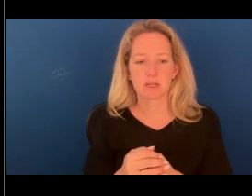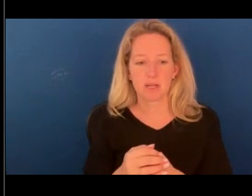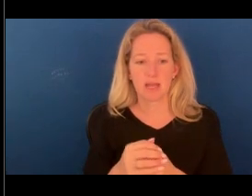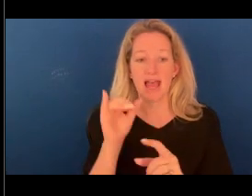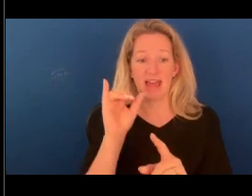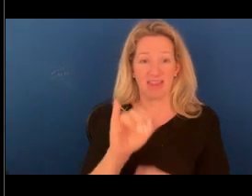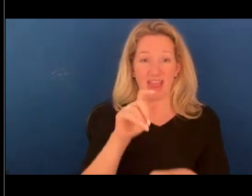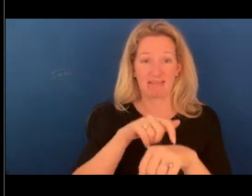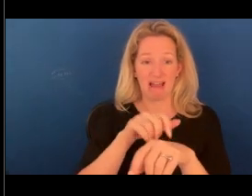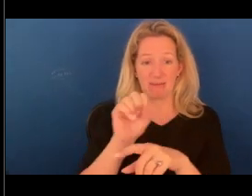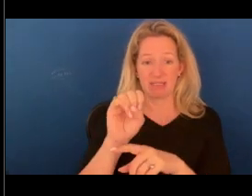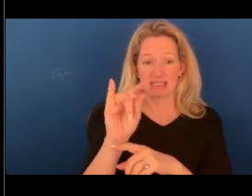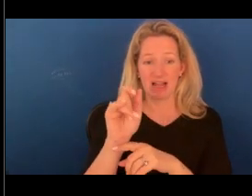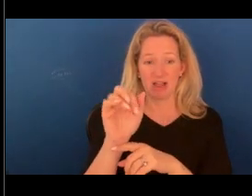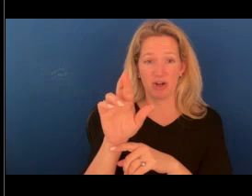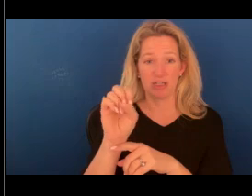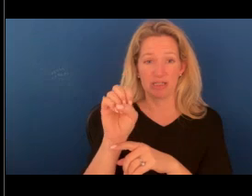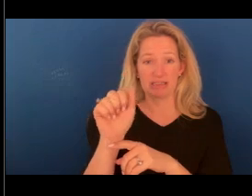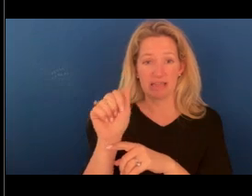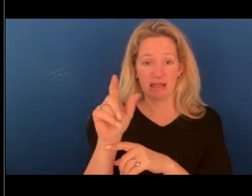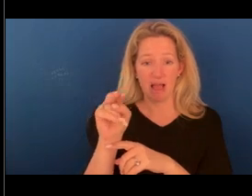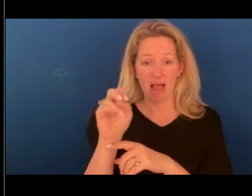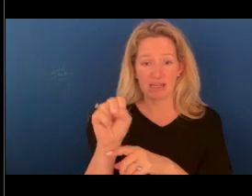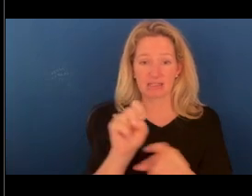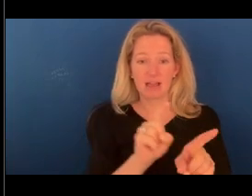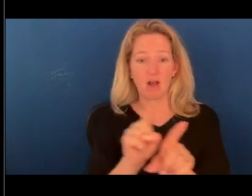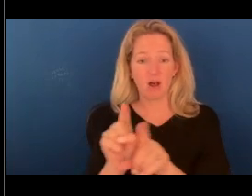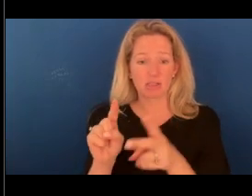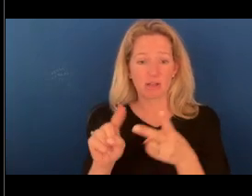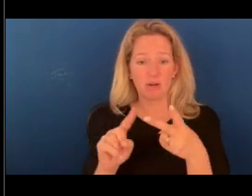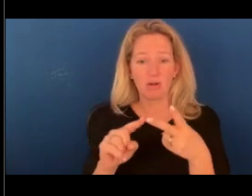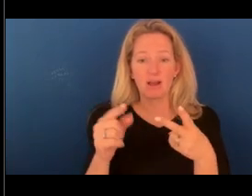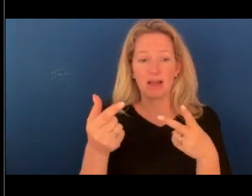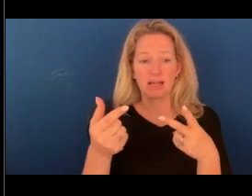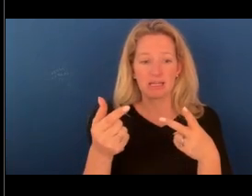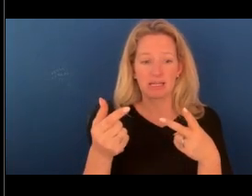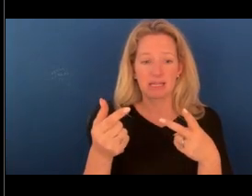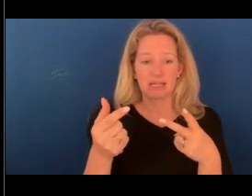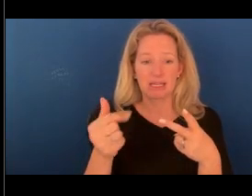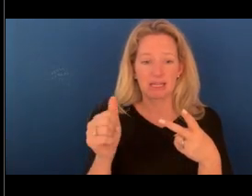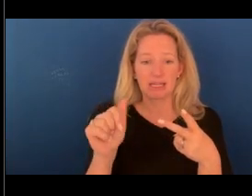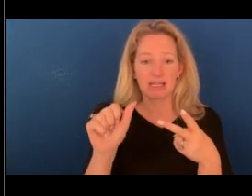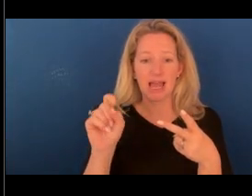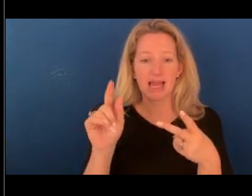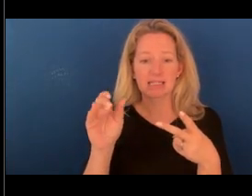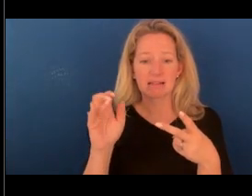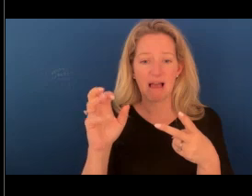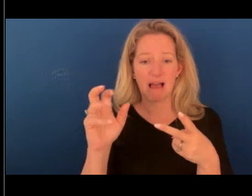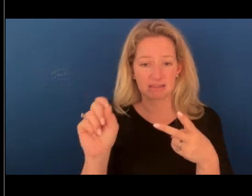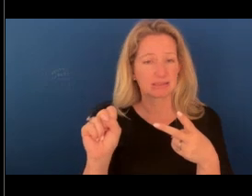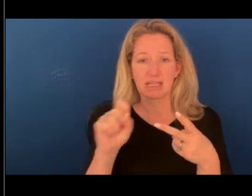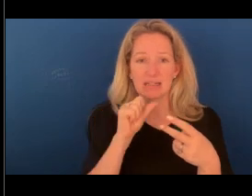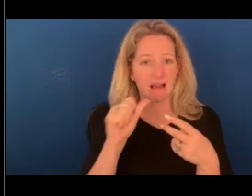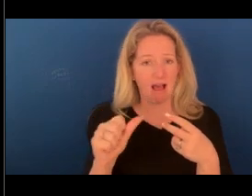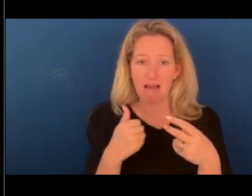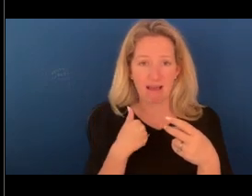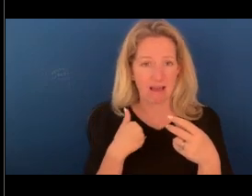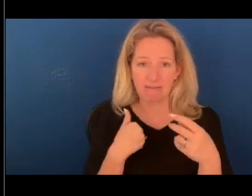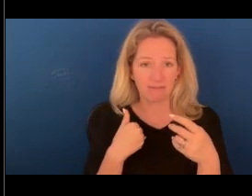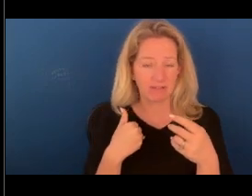hadn't been documented to have microplastics, and then Cassin's auklets hadn't had documented to have microplastics in Alaska. And